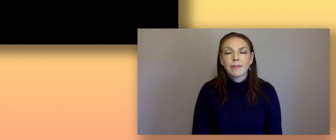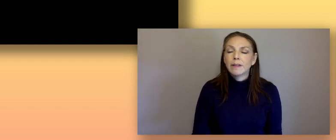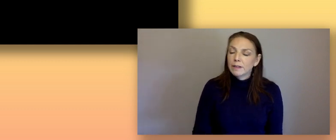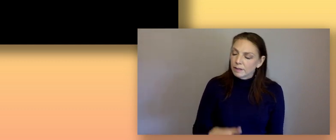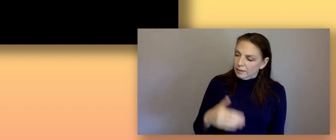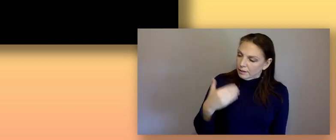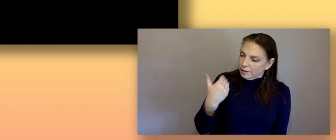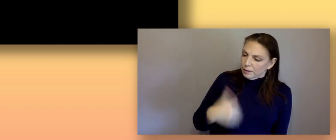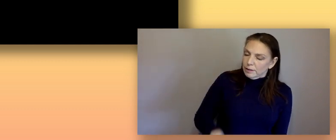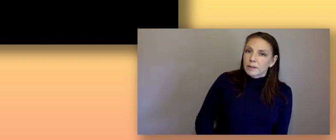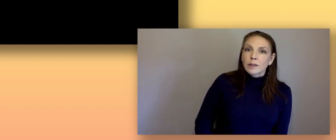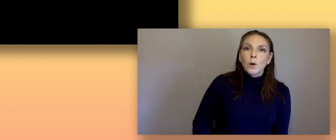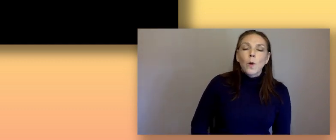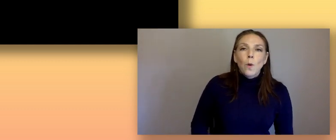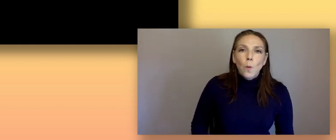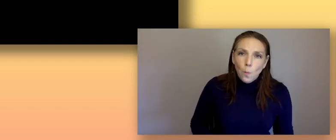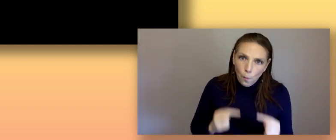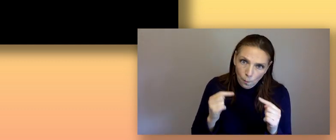God.